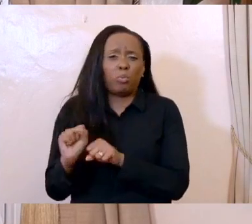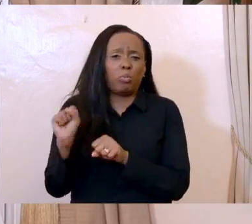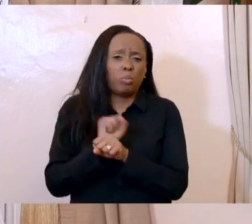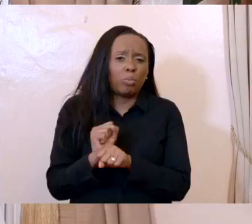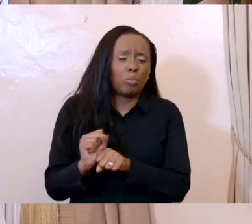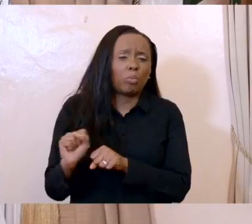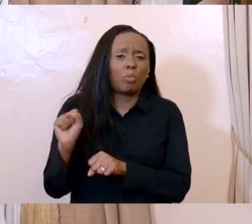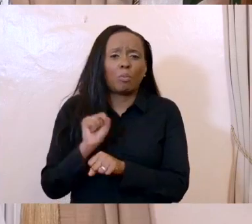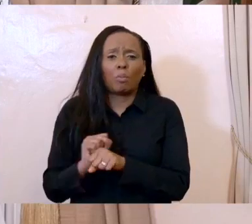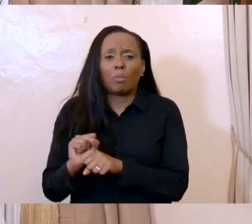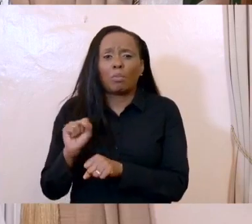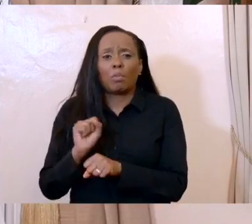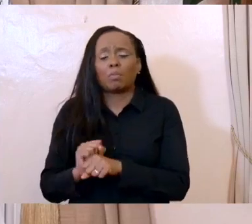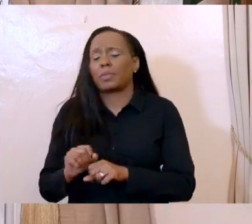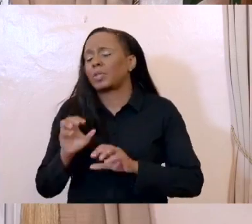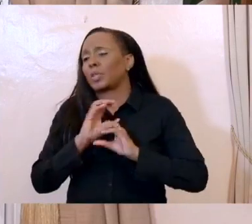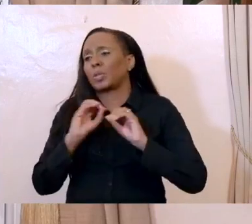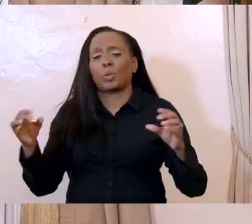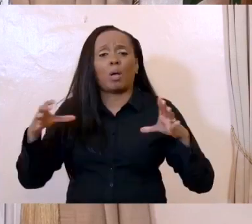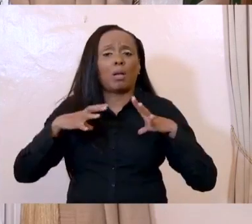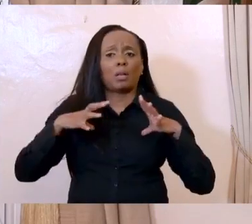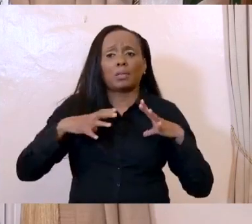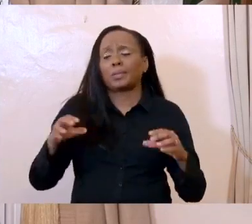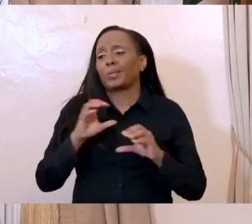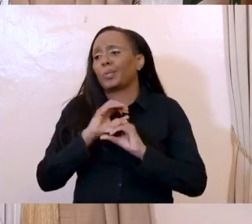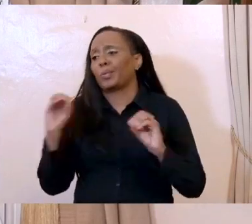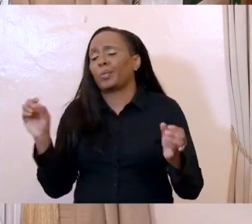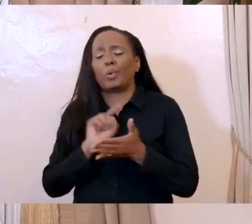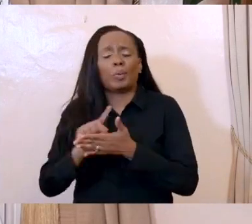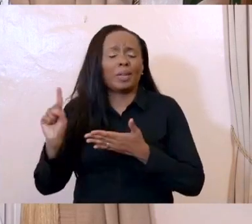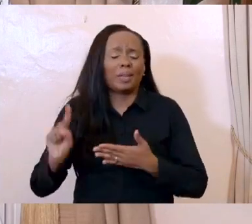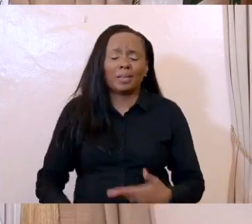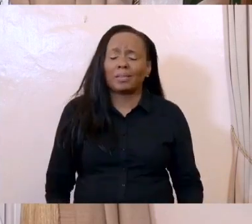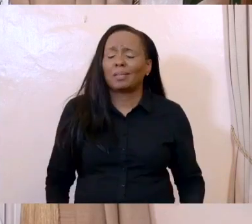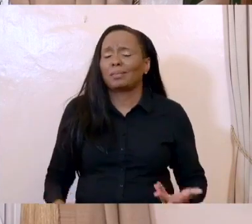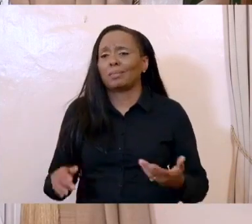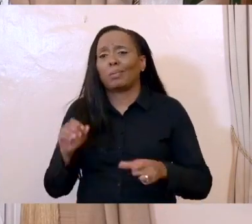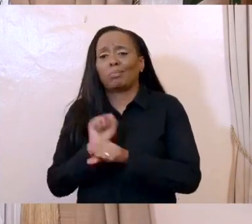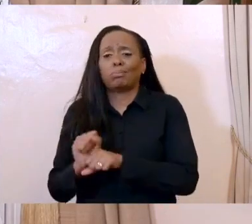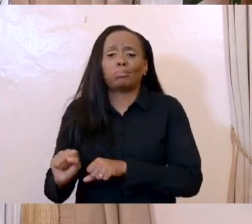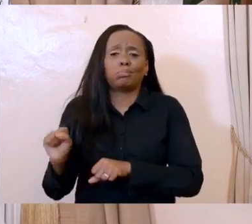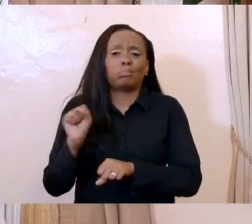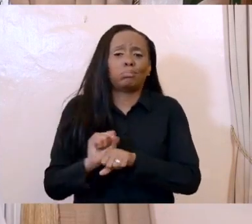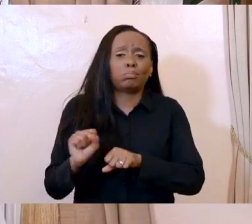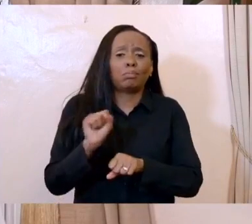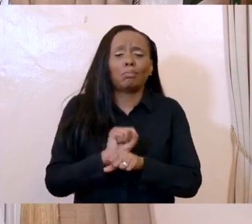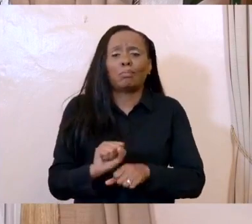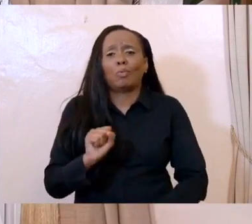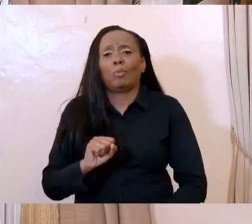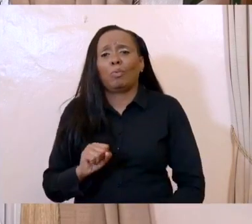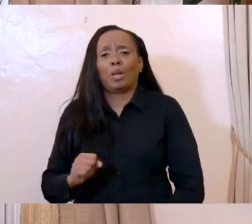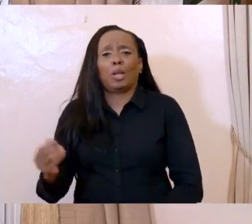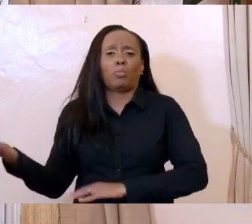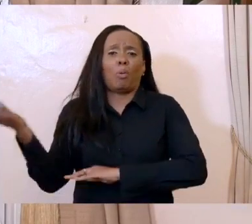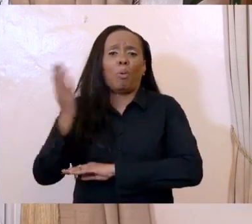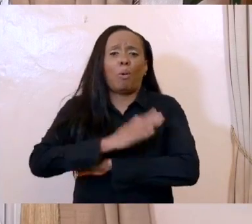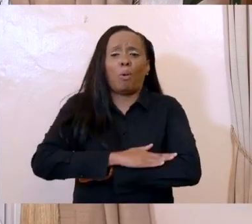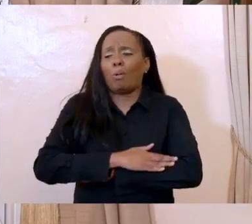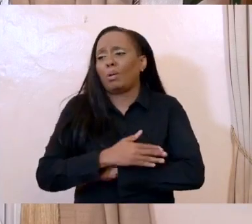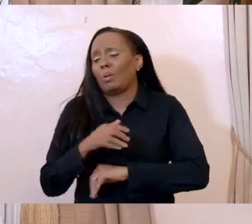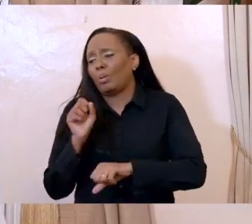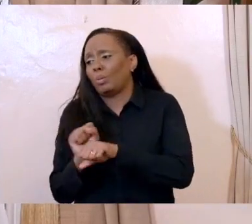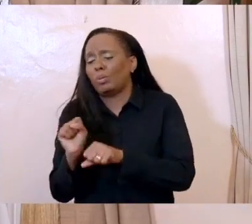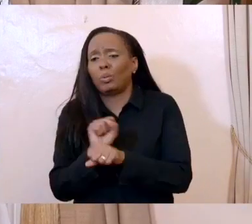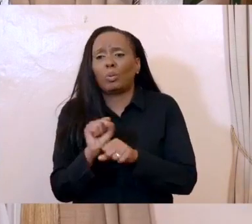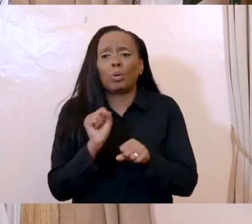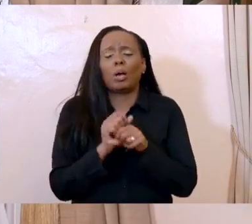There's nothing called bank holidays and weekends for the contact tracing team. We're up